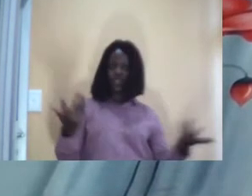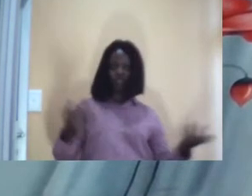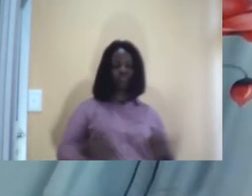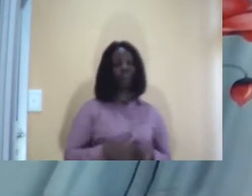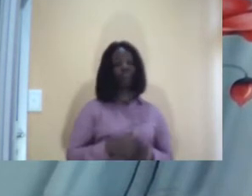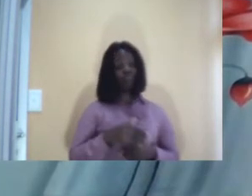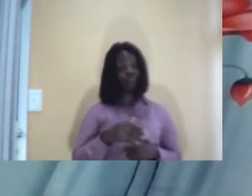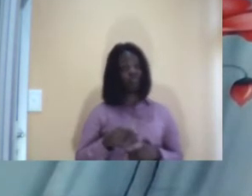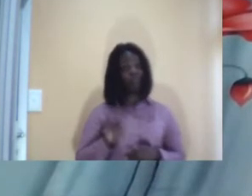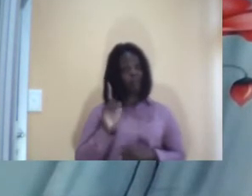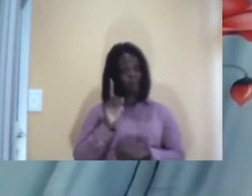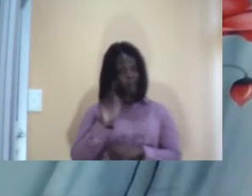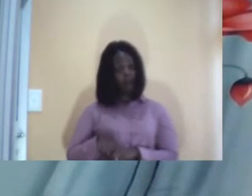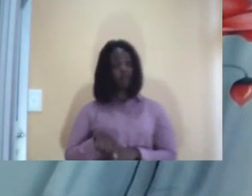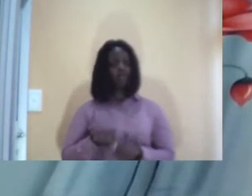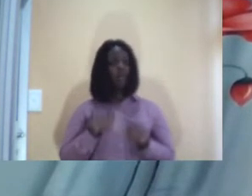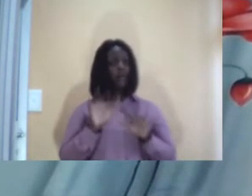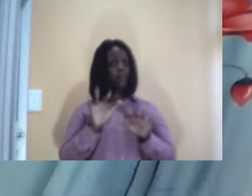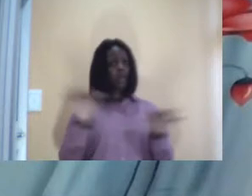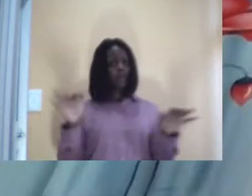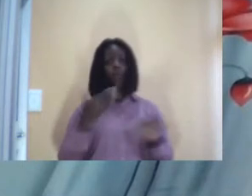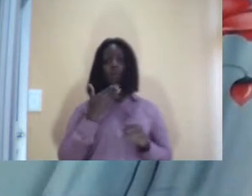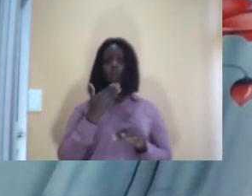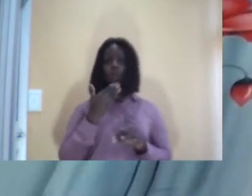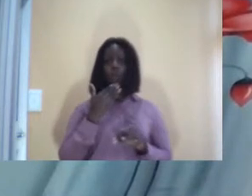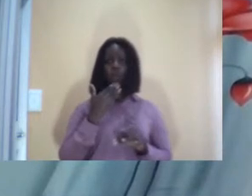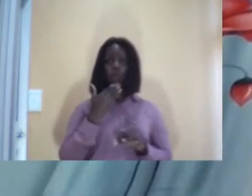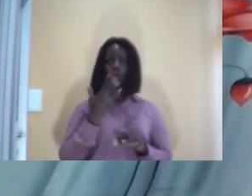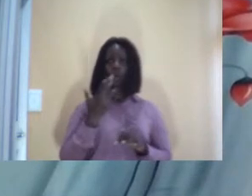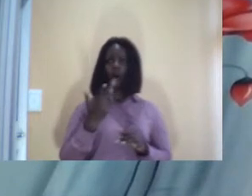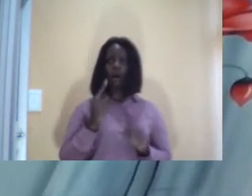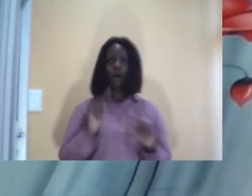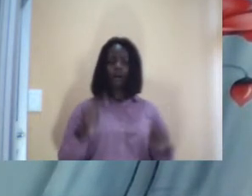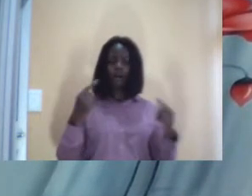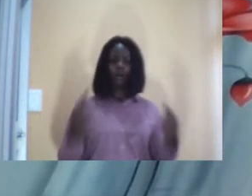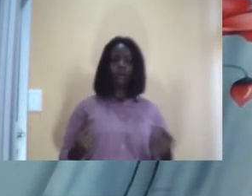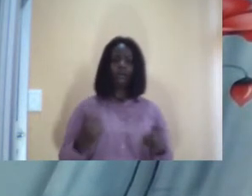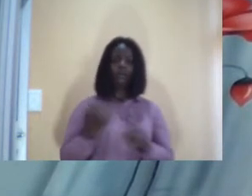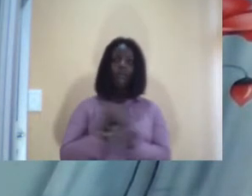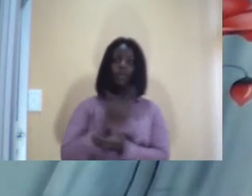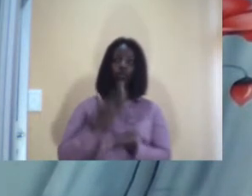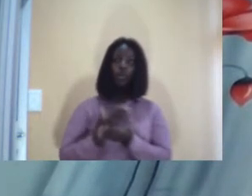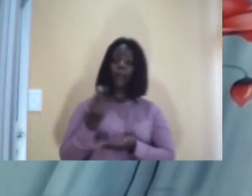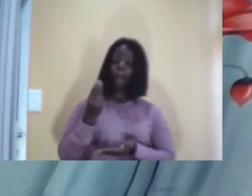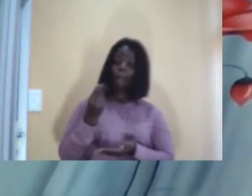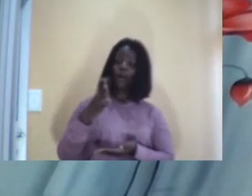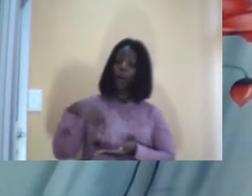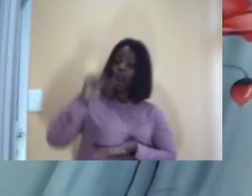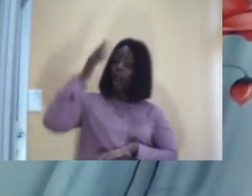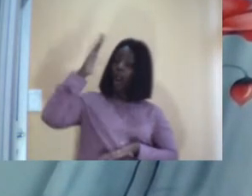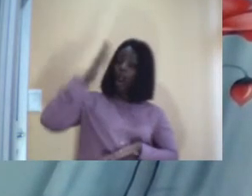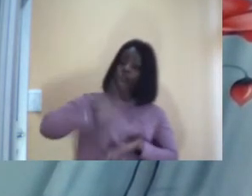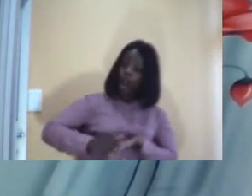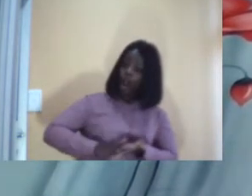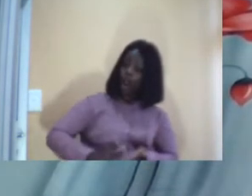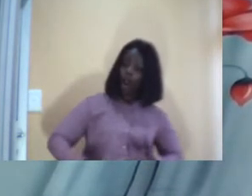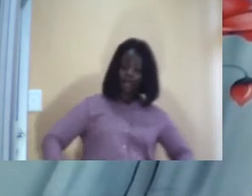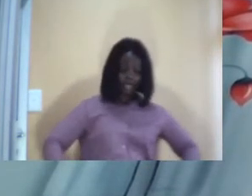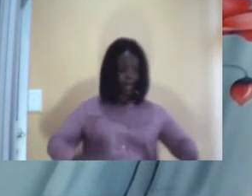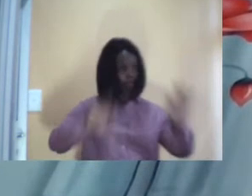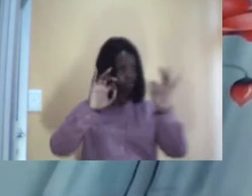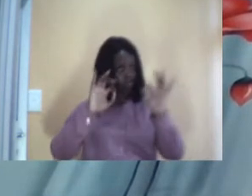taken against anyone who failed to ensure that all funds of the department are spent